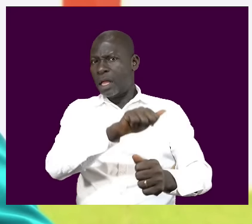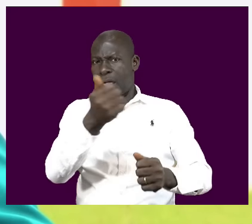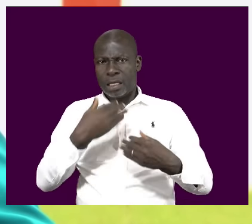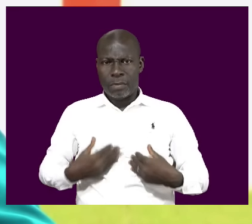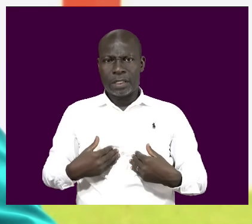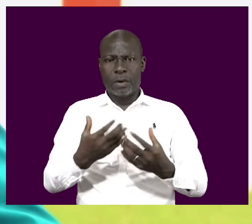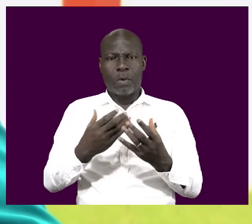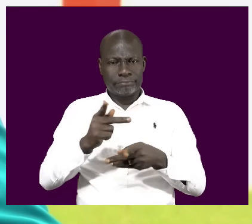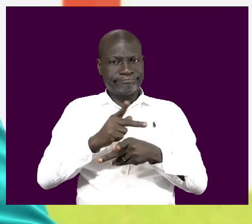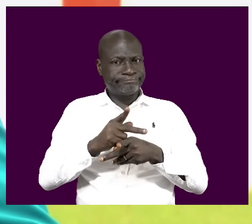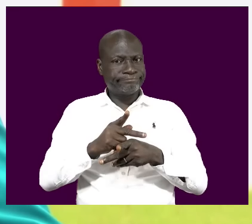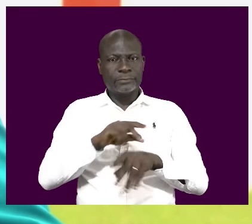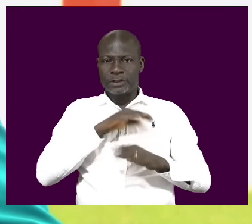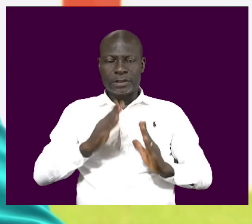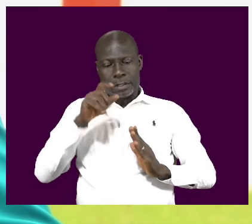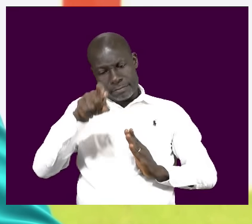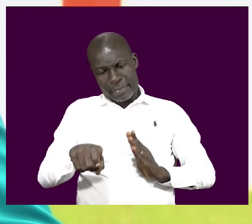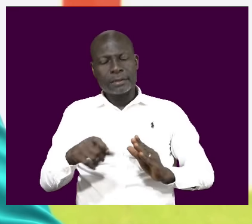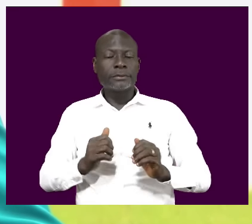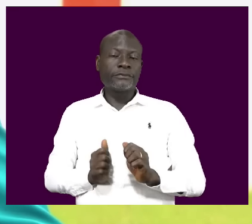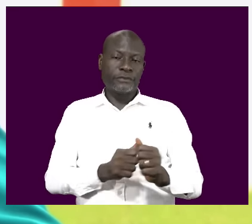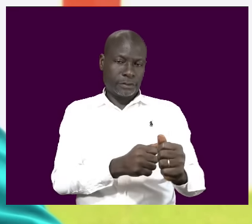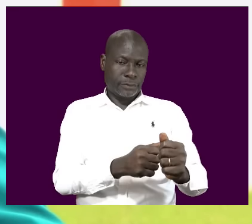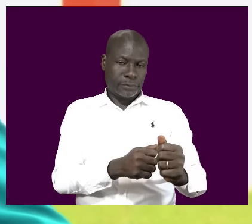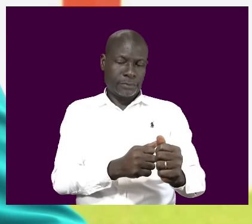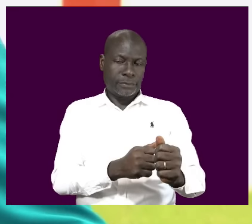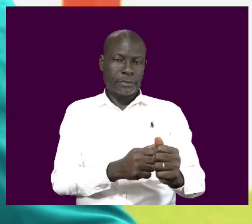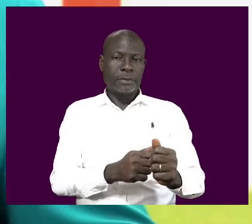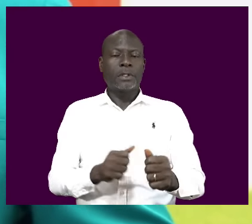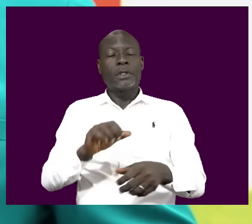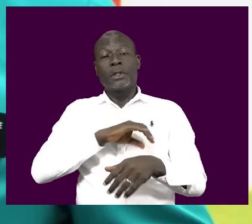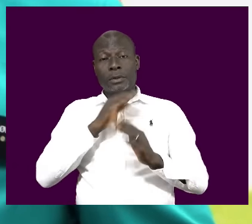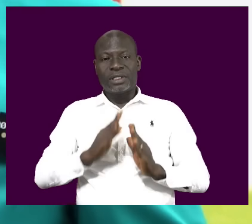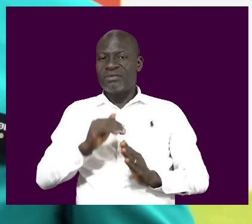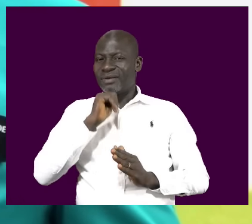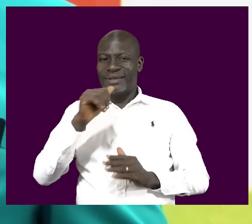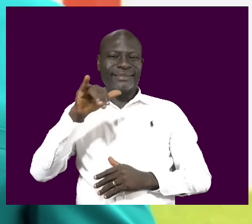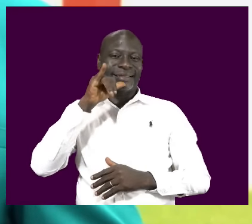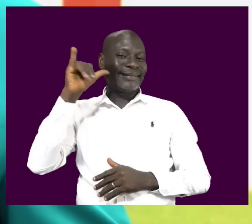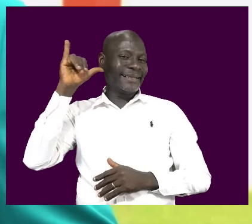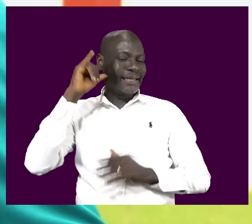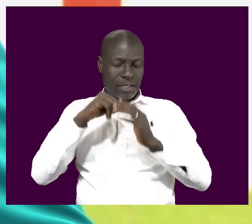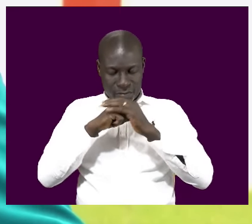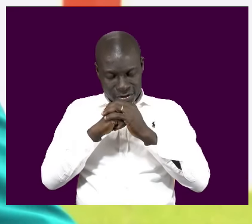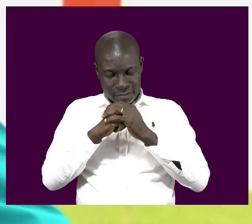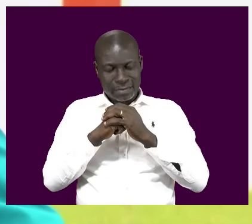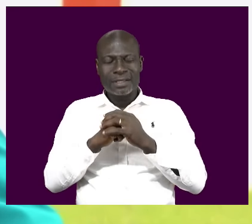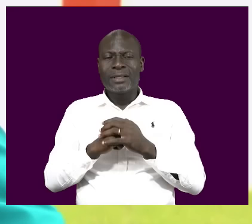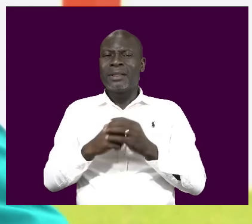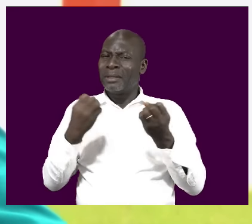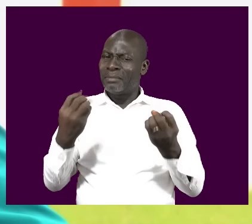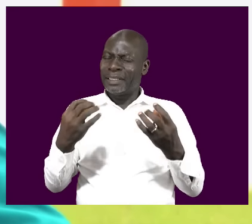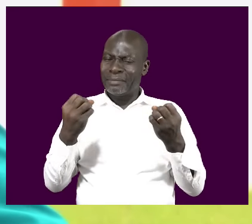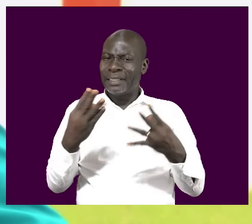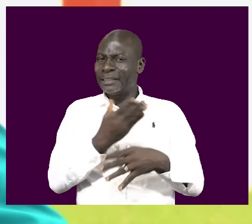Christianity no ofasa ekwan no so Kristo som enye enura esom enti nsem bebre ho no mo